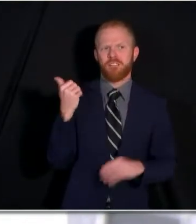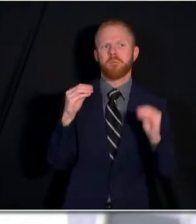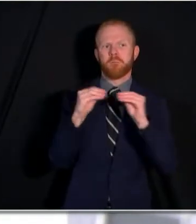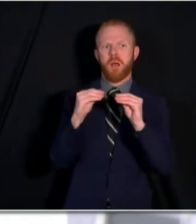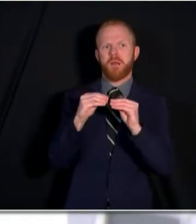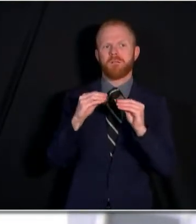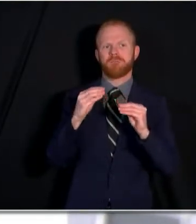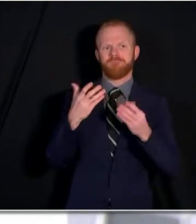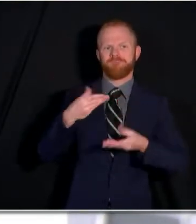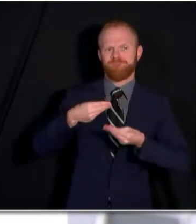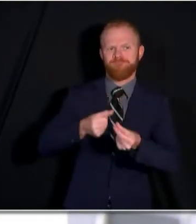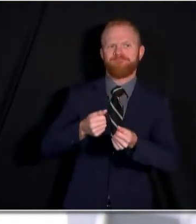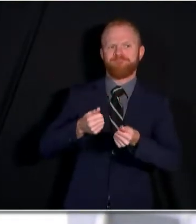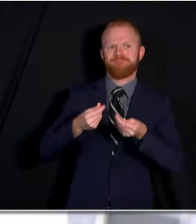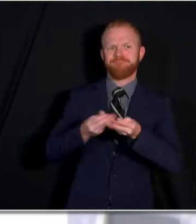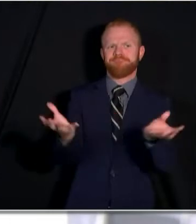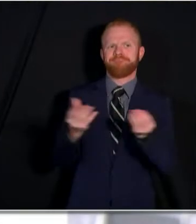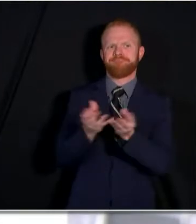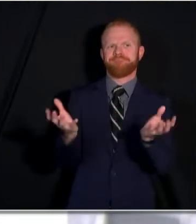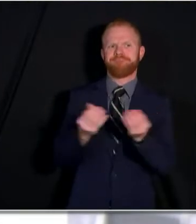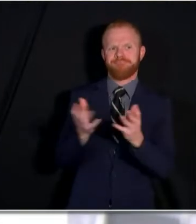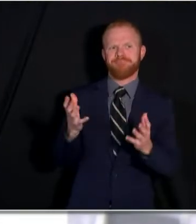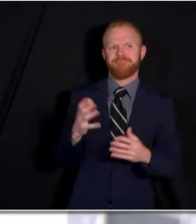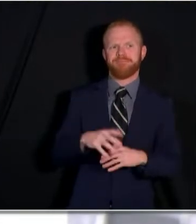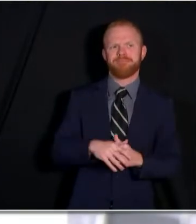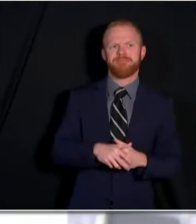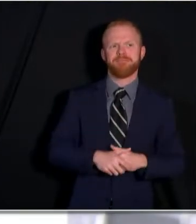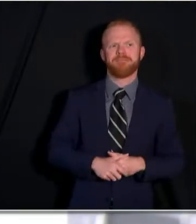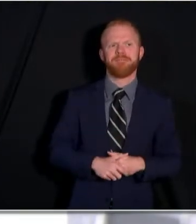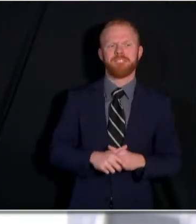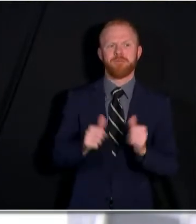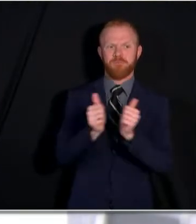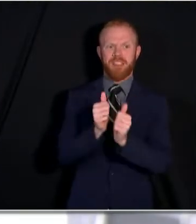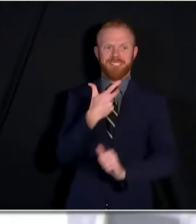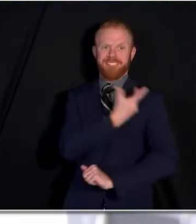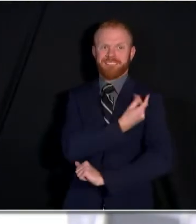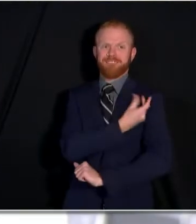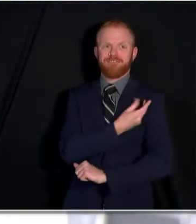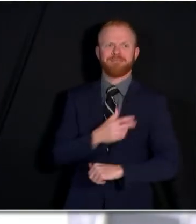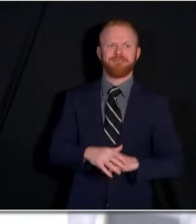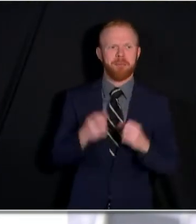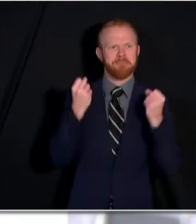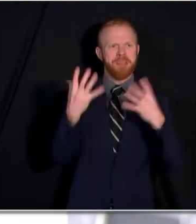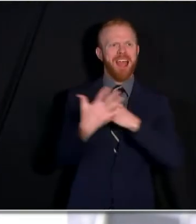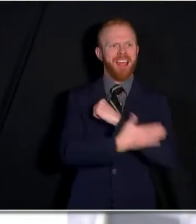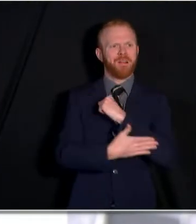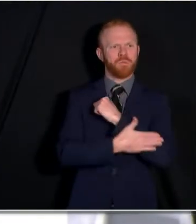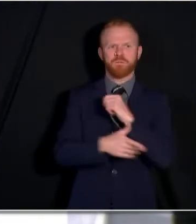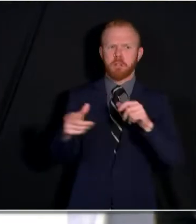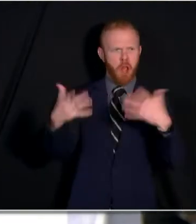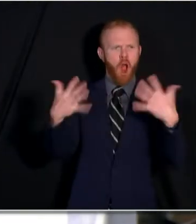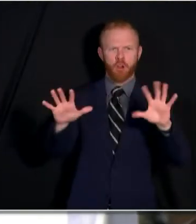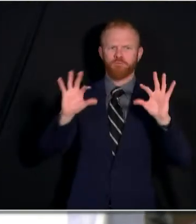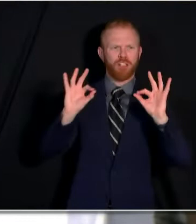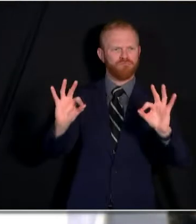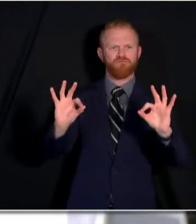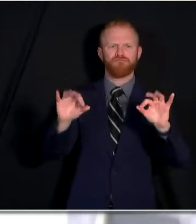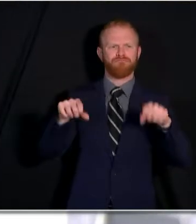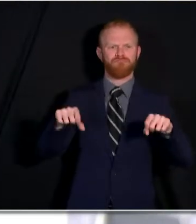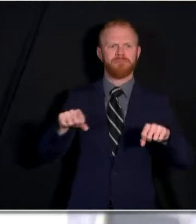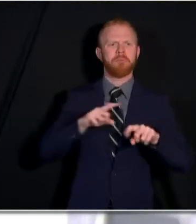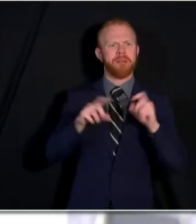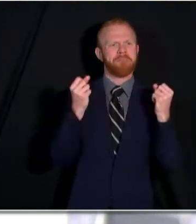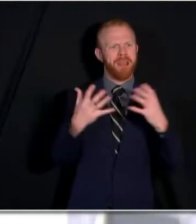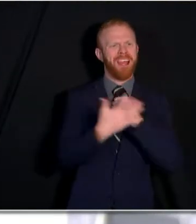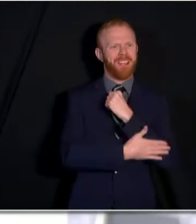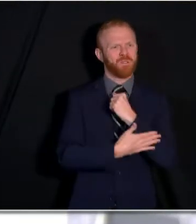distribution, speed, and equity and transparency with vaccines. You have a lot of counties doing extraordinary work. You have a lot of counties that are models